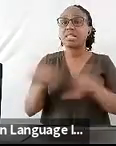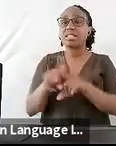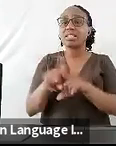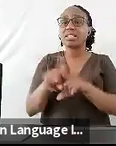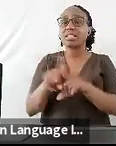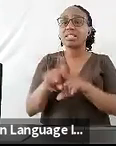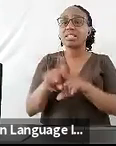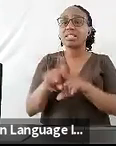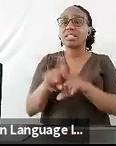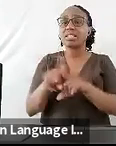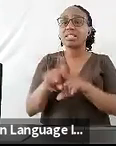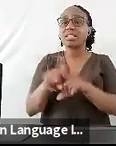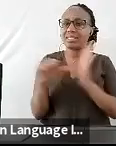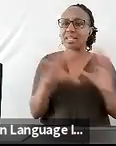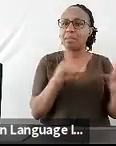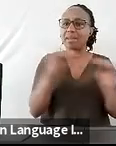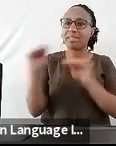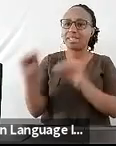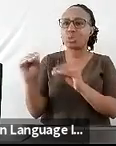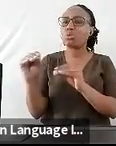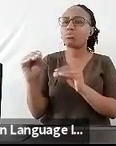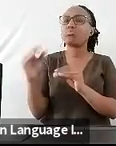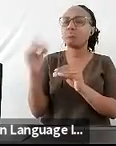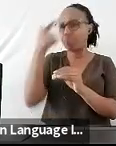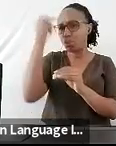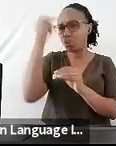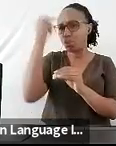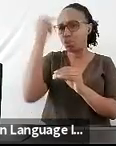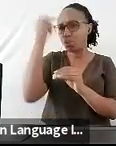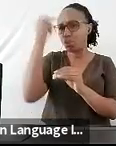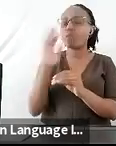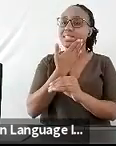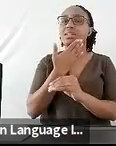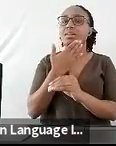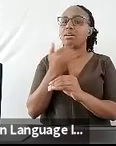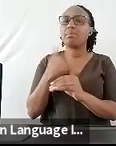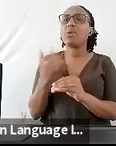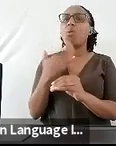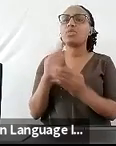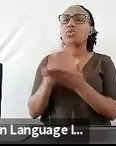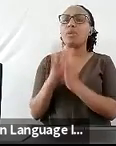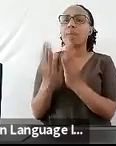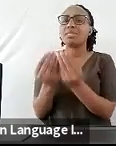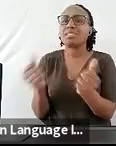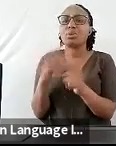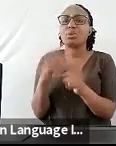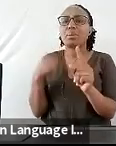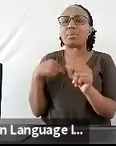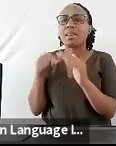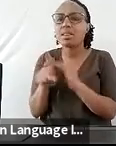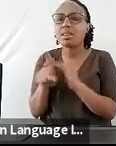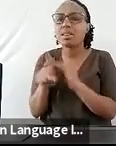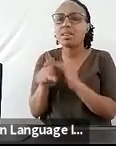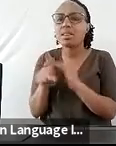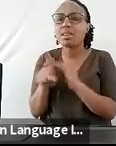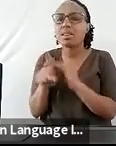to be part of the solution and I can't get an in. And so at the beginning